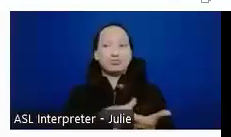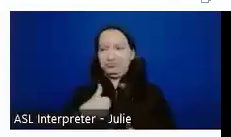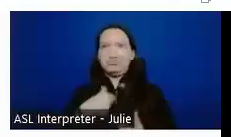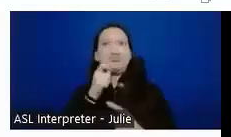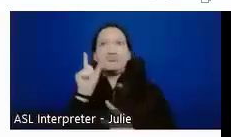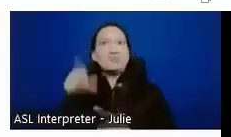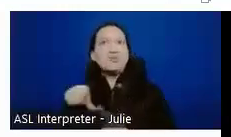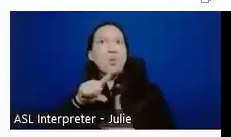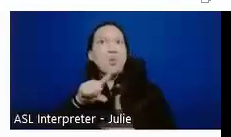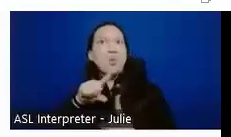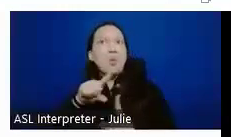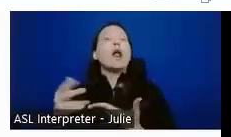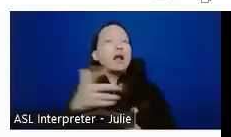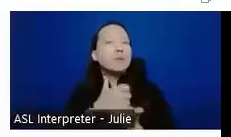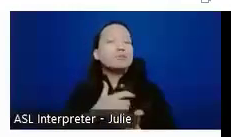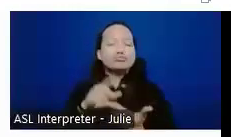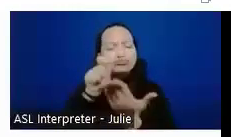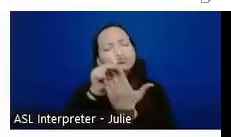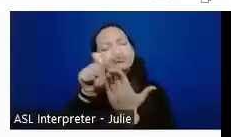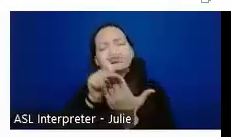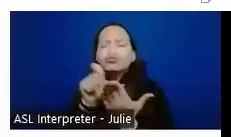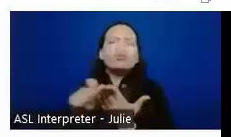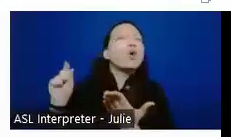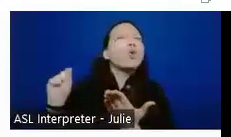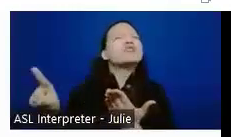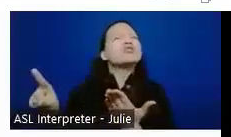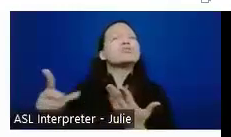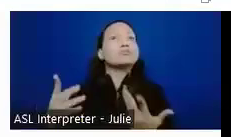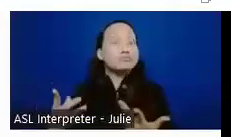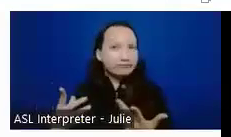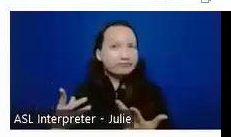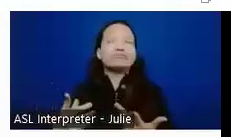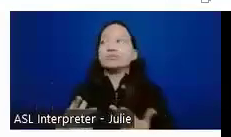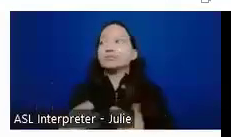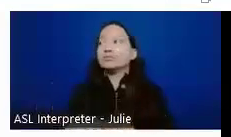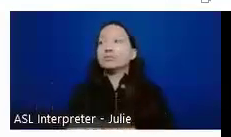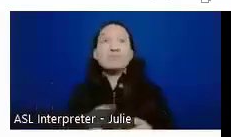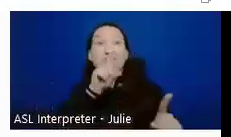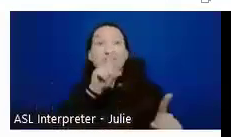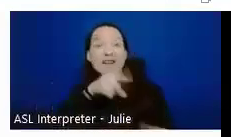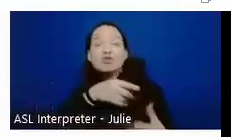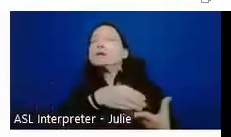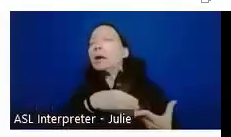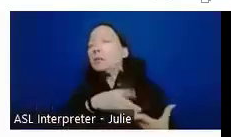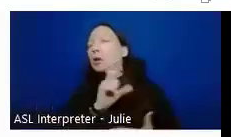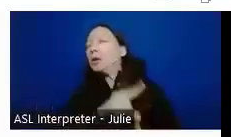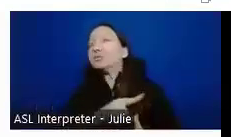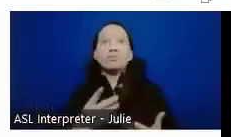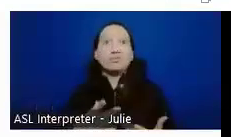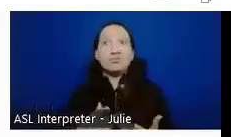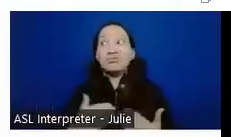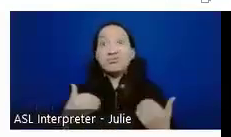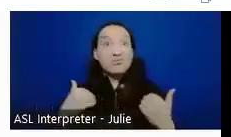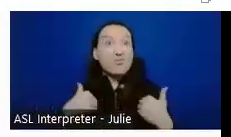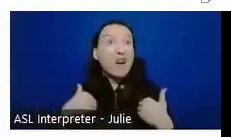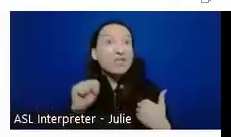might help the consumer compile their questions to ask, or the answers to some of the questions, like so they have